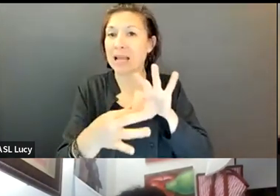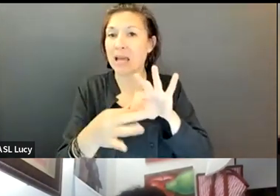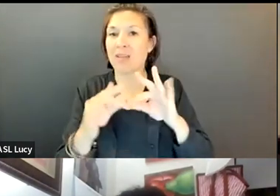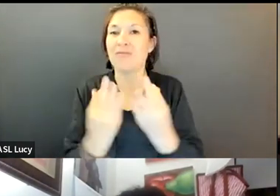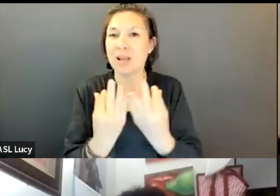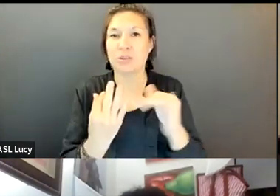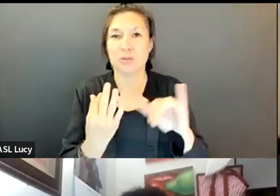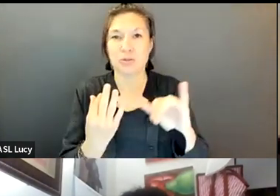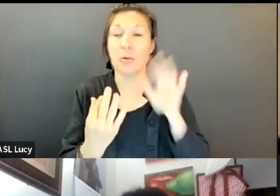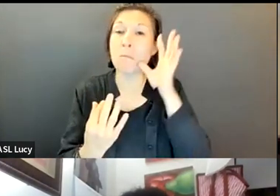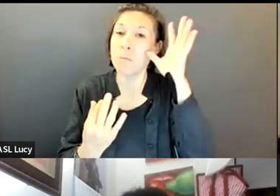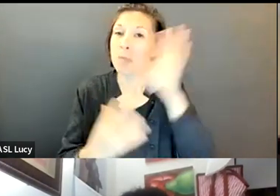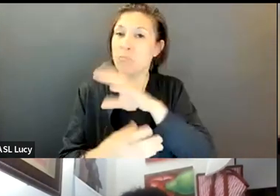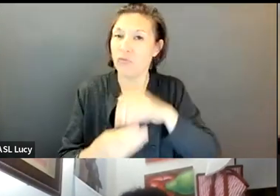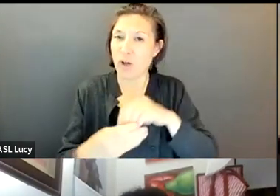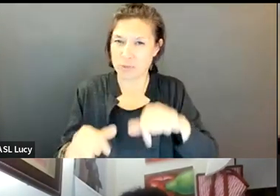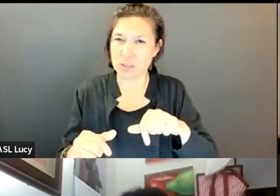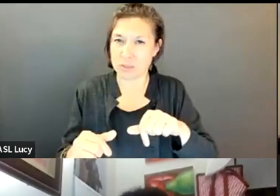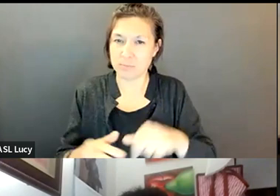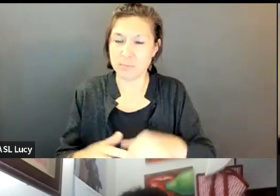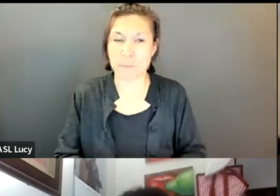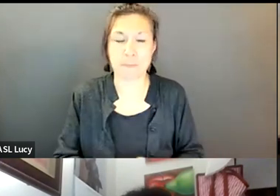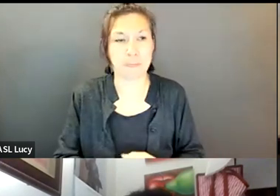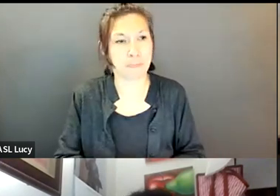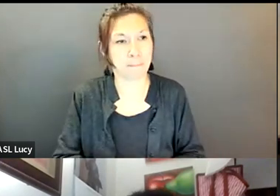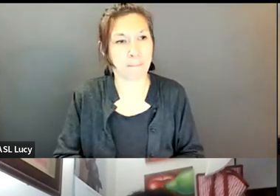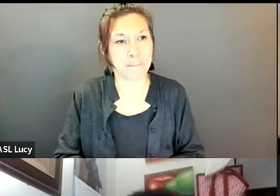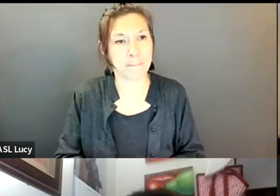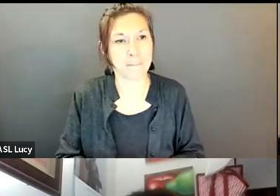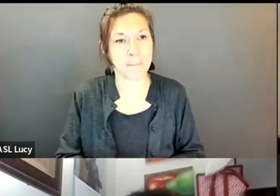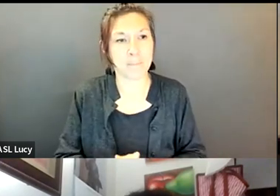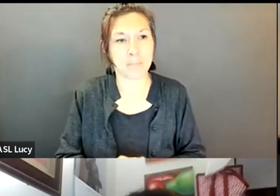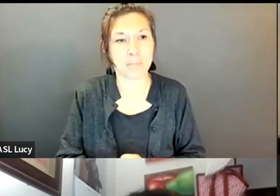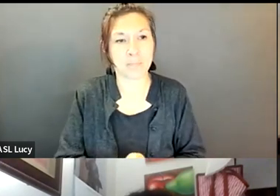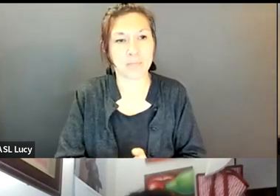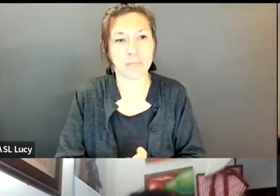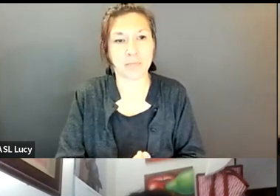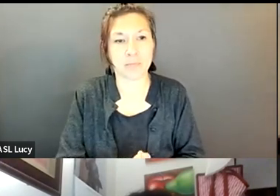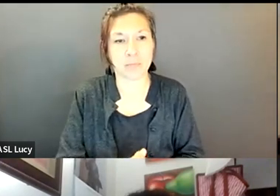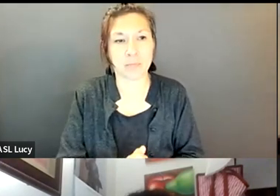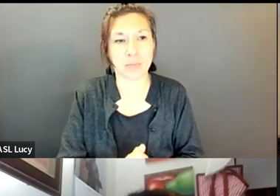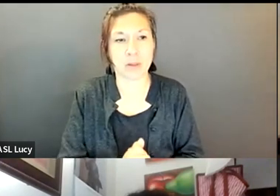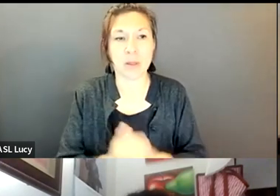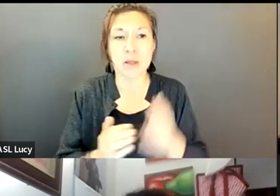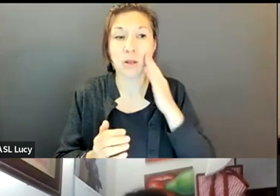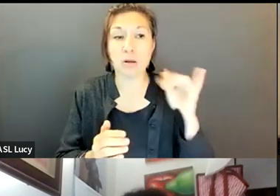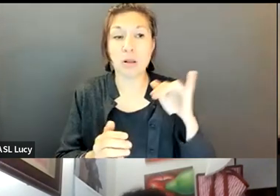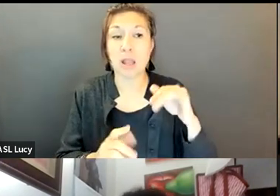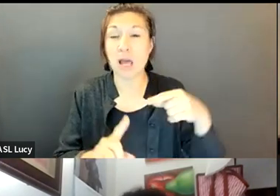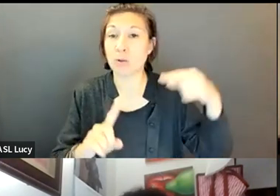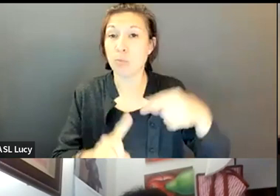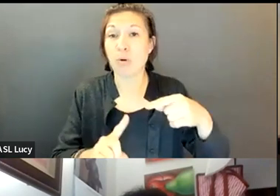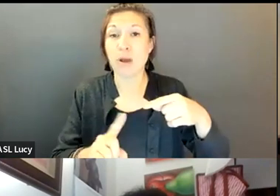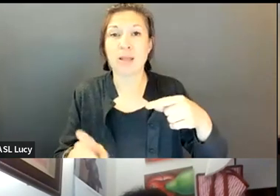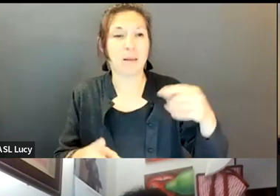parents are a part of this because um to the exact point of Miss Polanco Garcia we